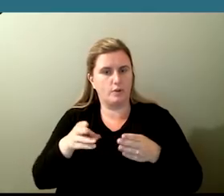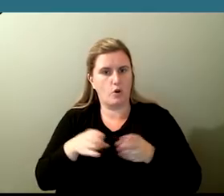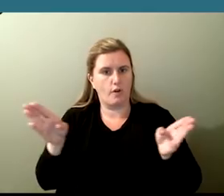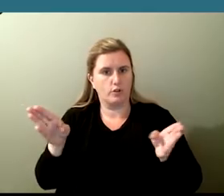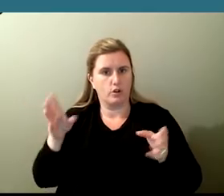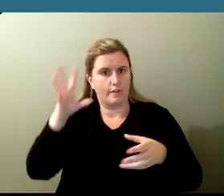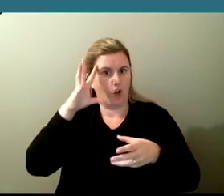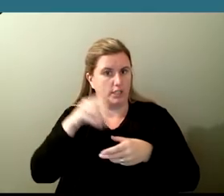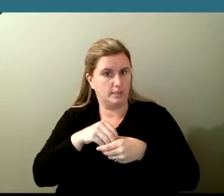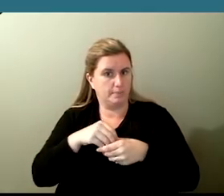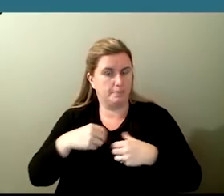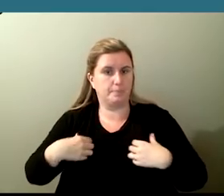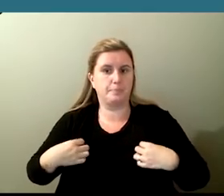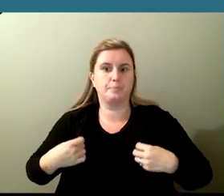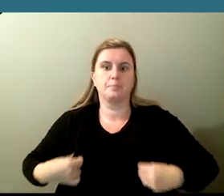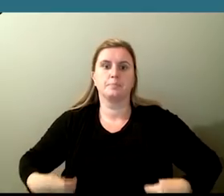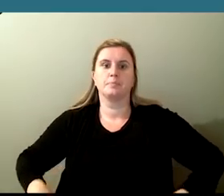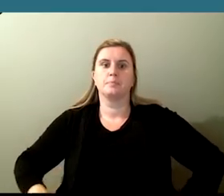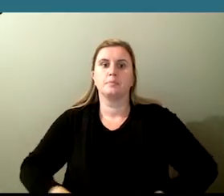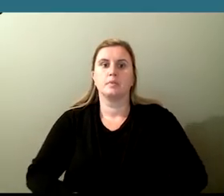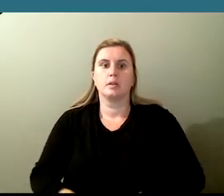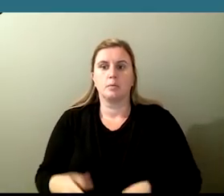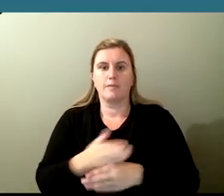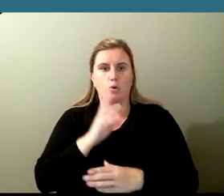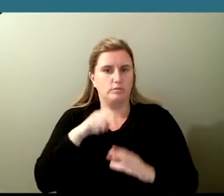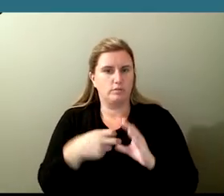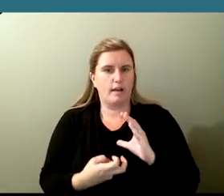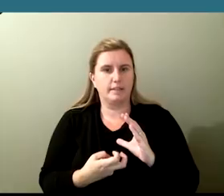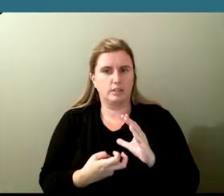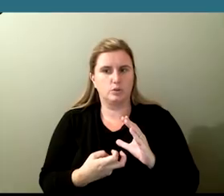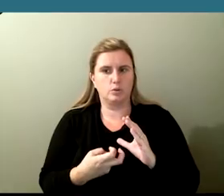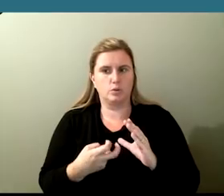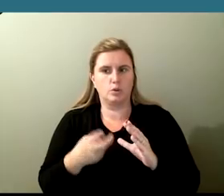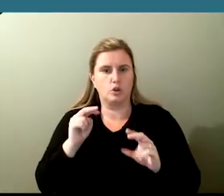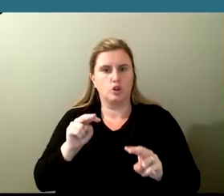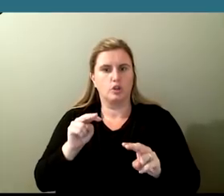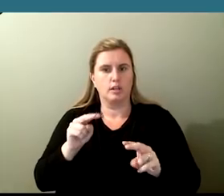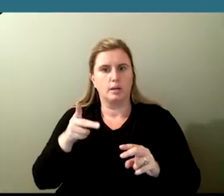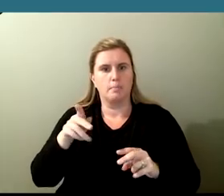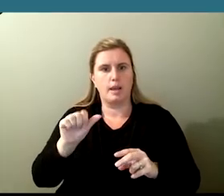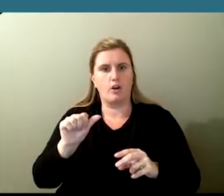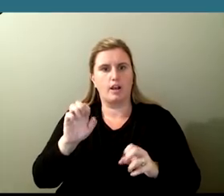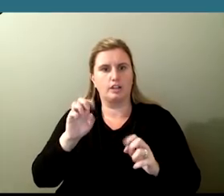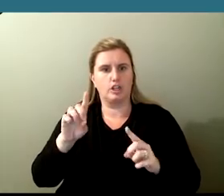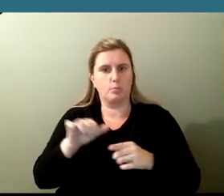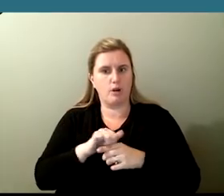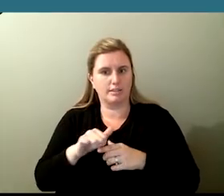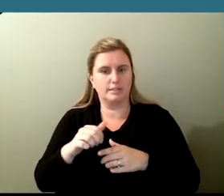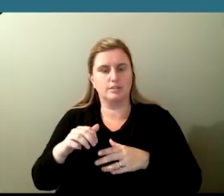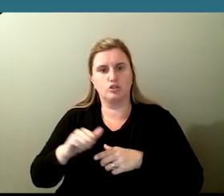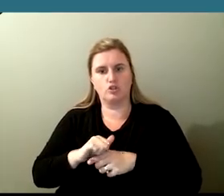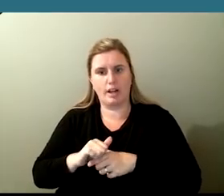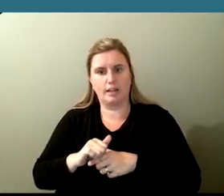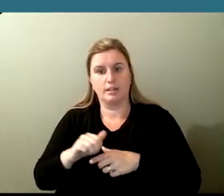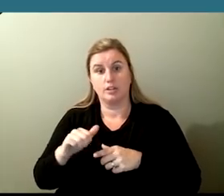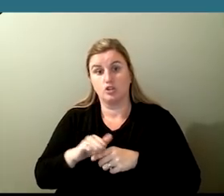overview about autism before diving into, looking at paraeducator practices, training,